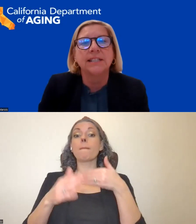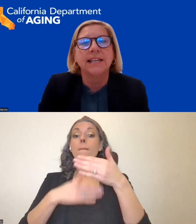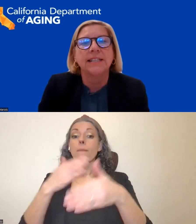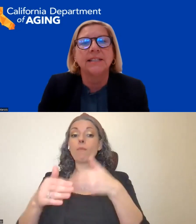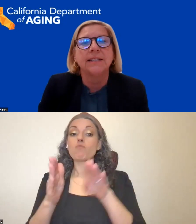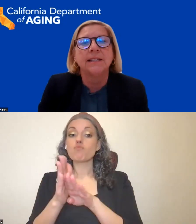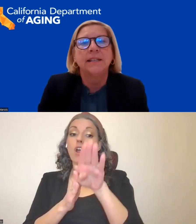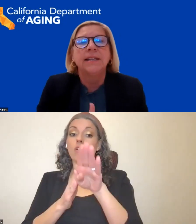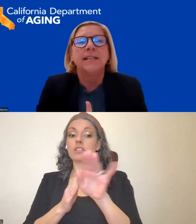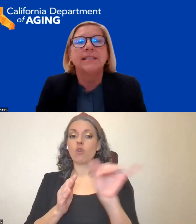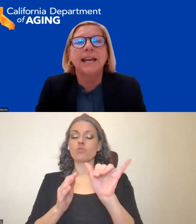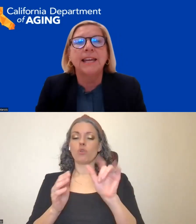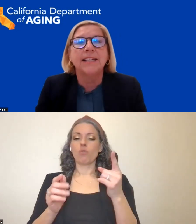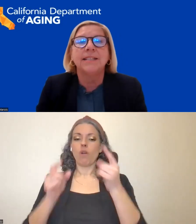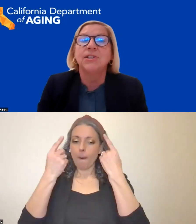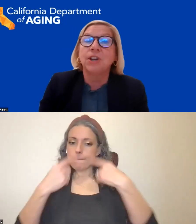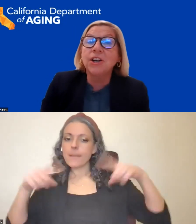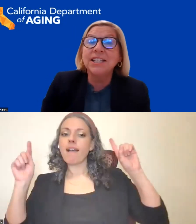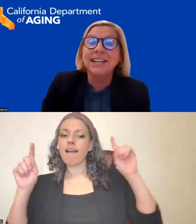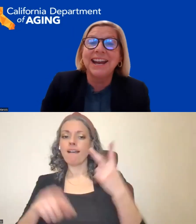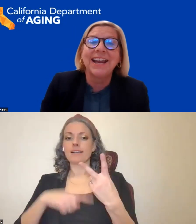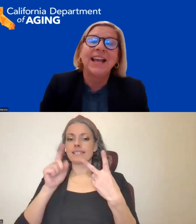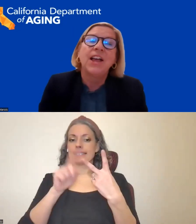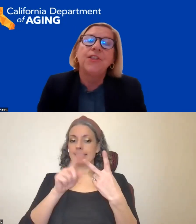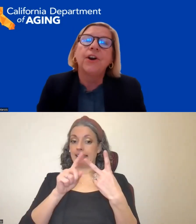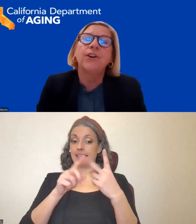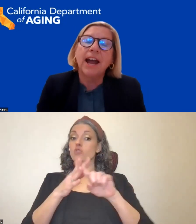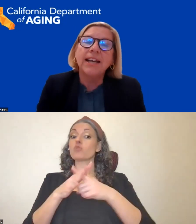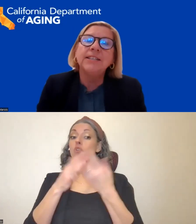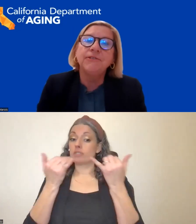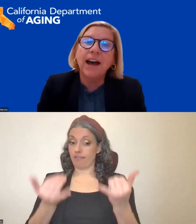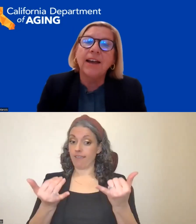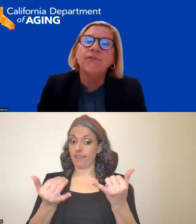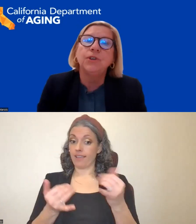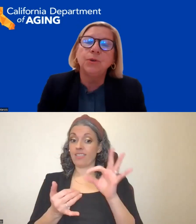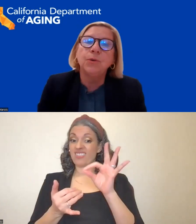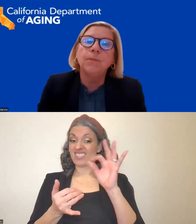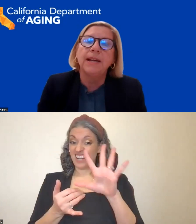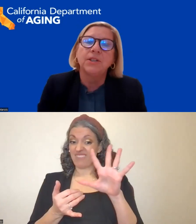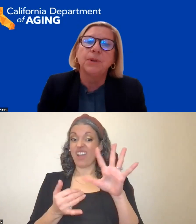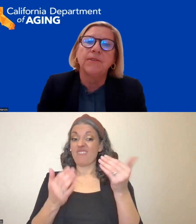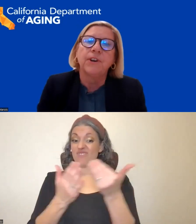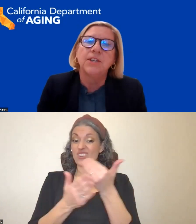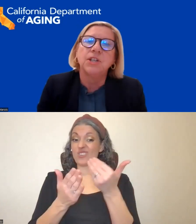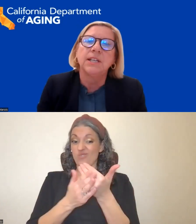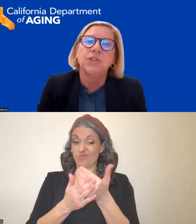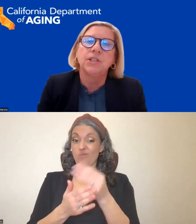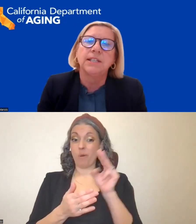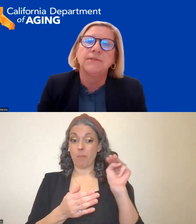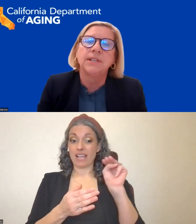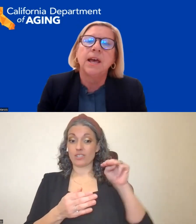shared successes. Second, starting today, there are 95 new Master Plan for